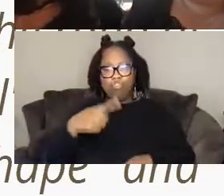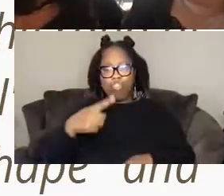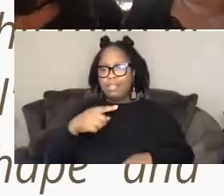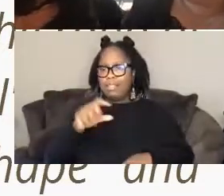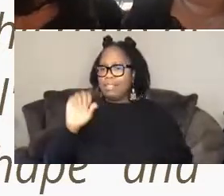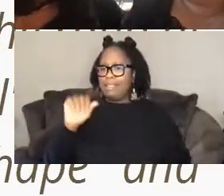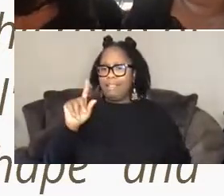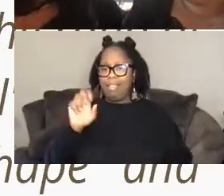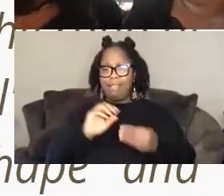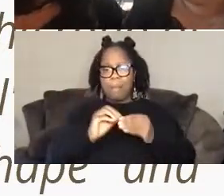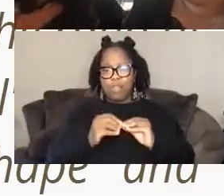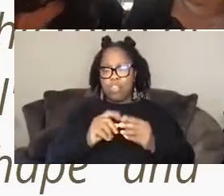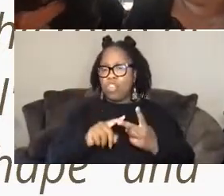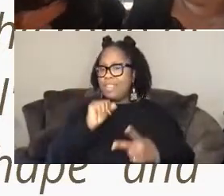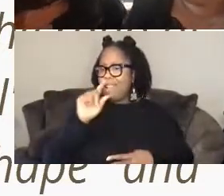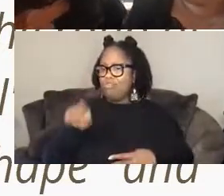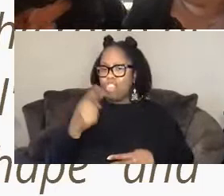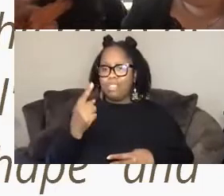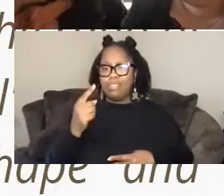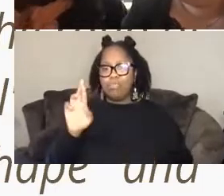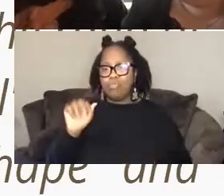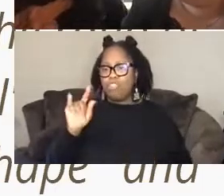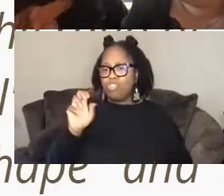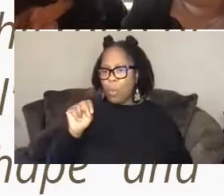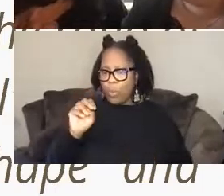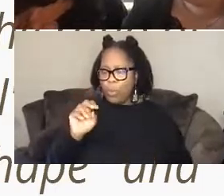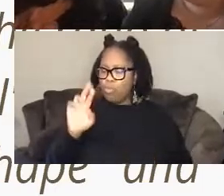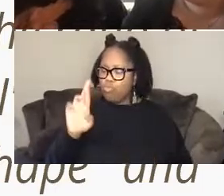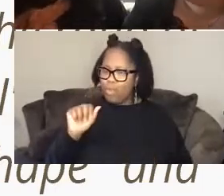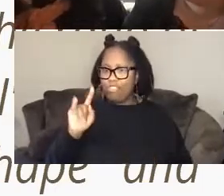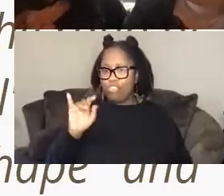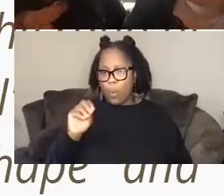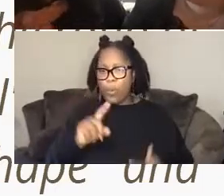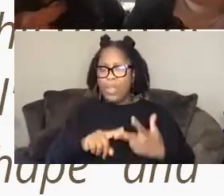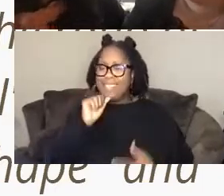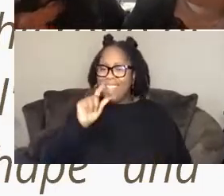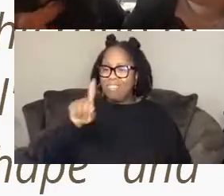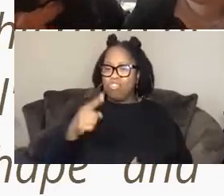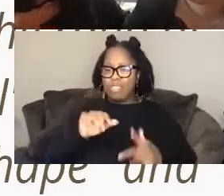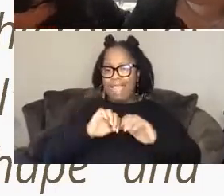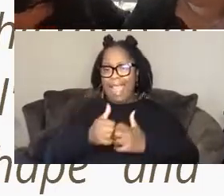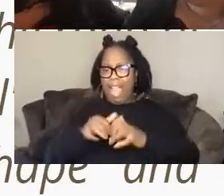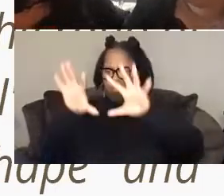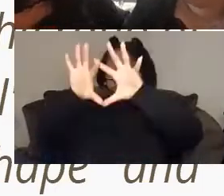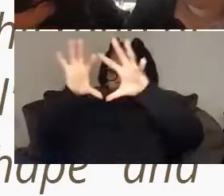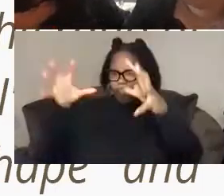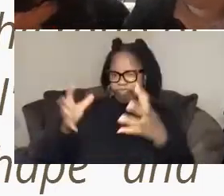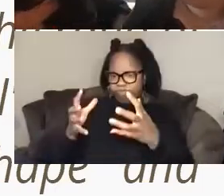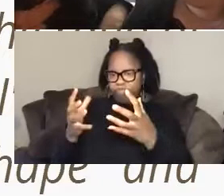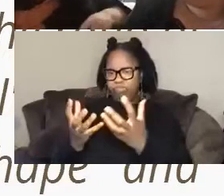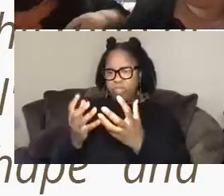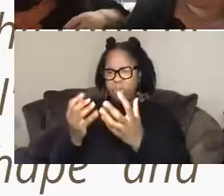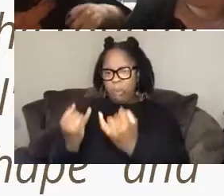a ratio involving the number on the scale, and it's not just how a person holds their weight. It's all of these things is how you define weight. And